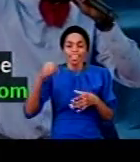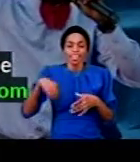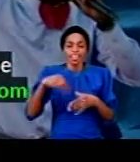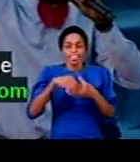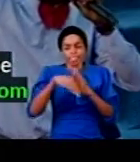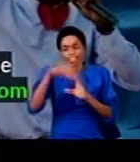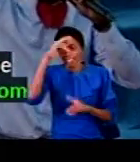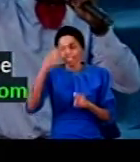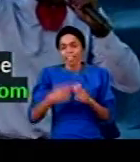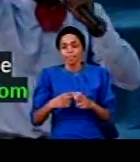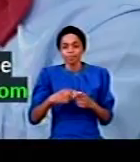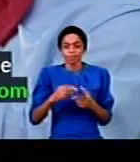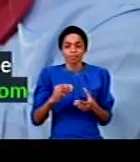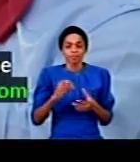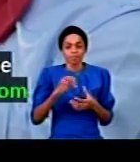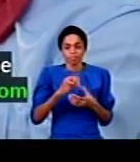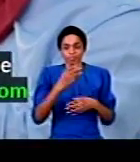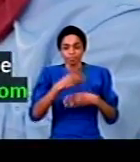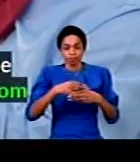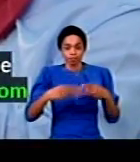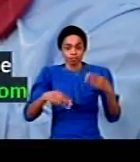Chains are breaking in his name.